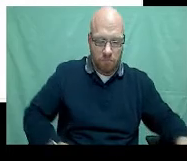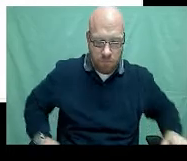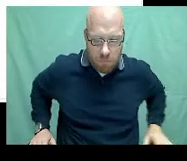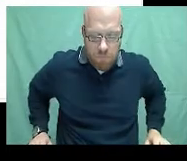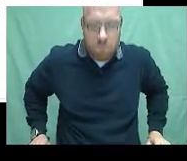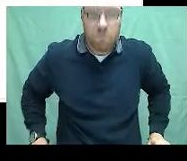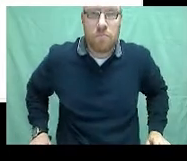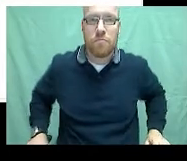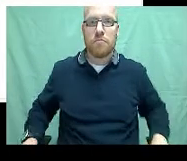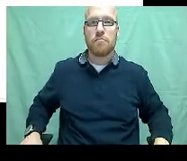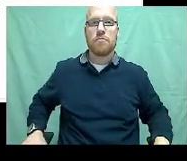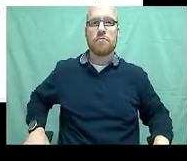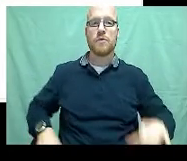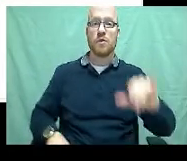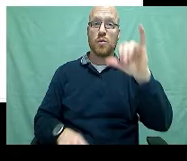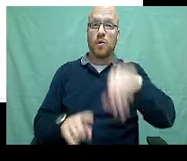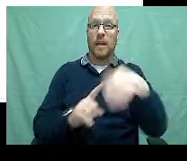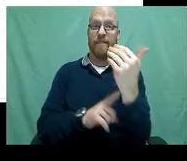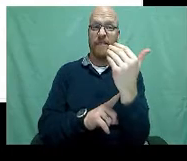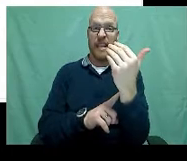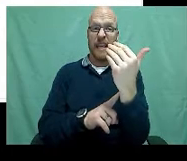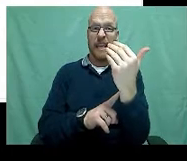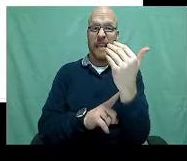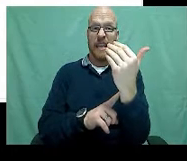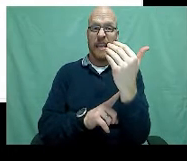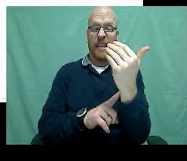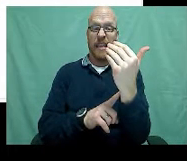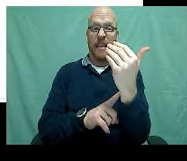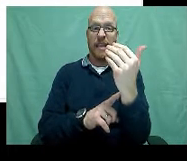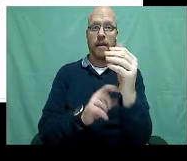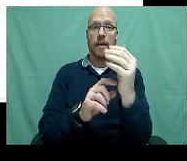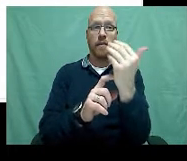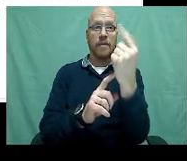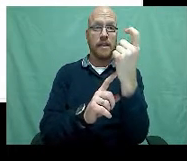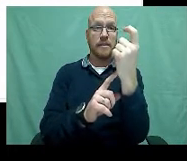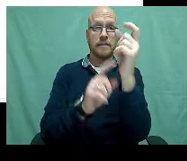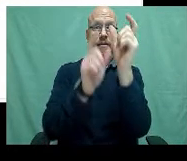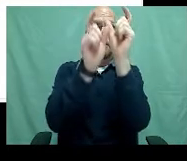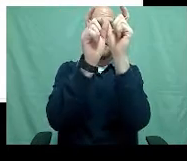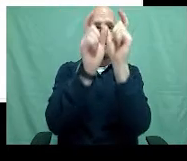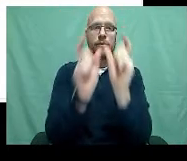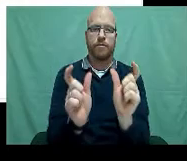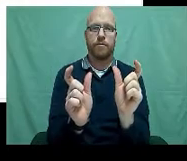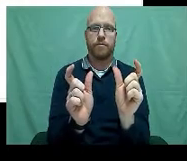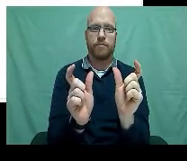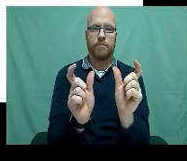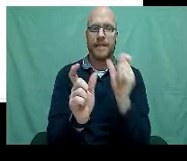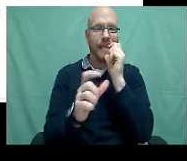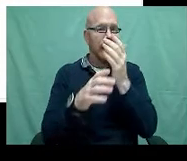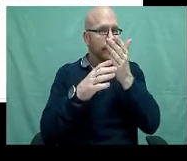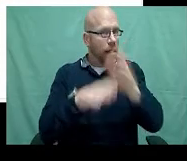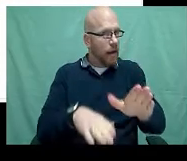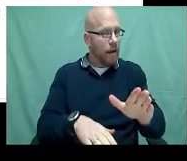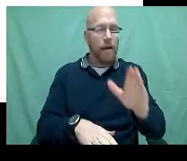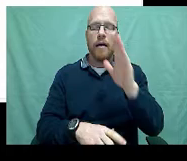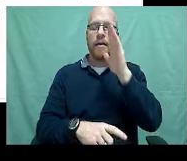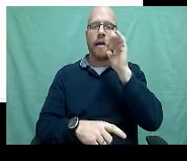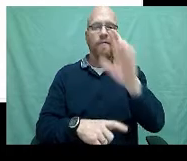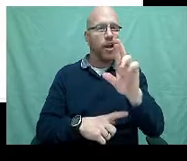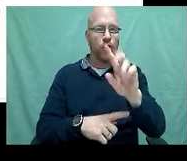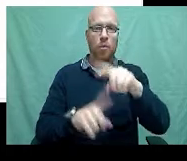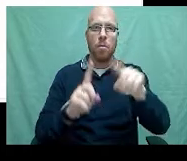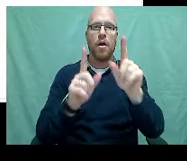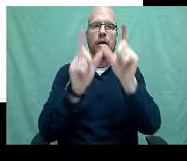change that, see what happens. Now, as you can see, I took the 15 and I split it into 8x plus 7x. I didn't divide it, but I